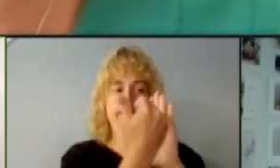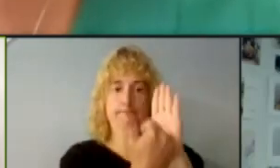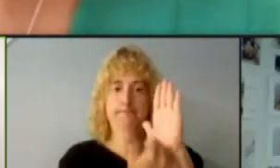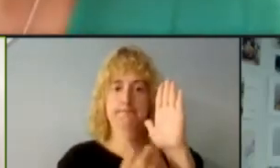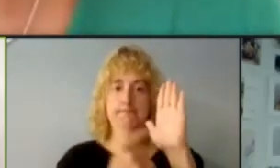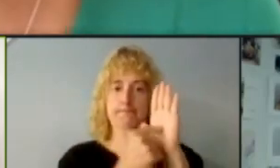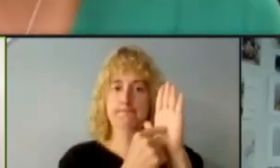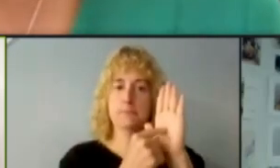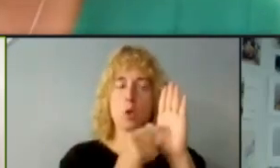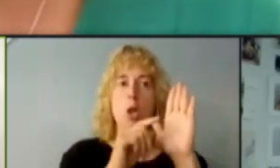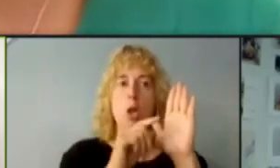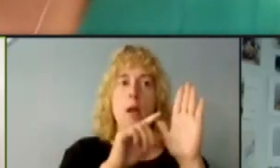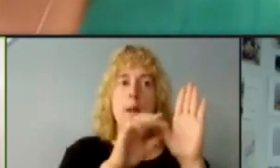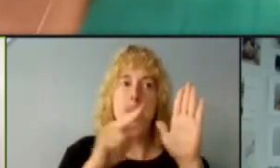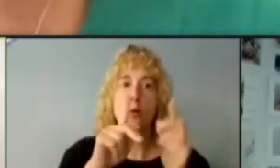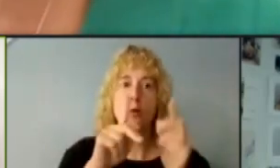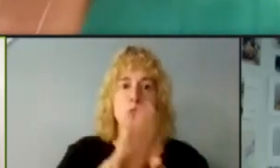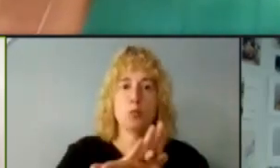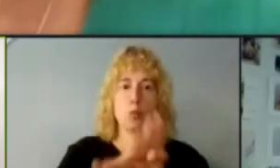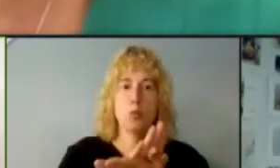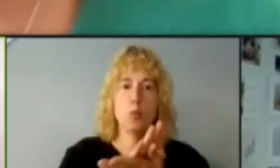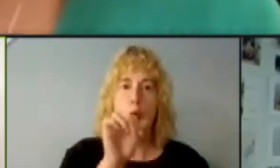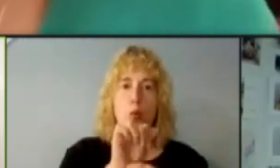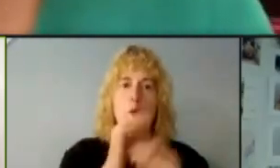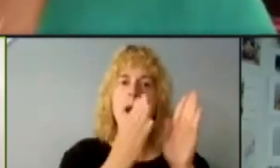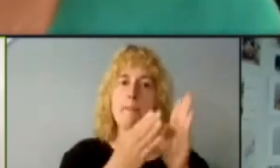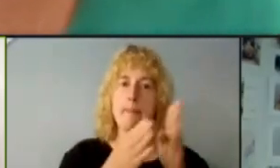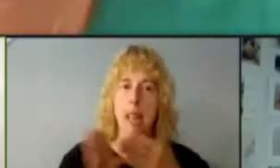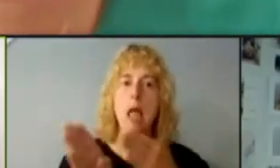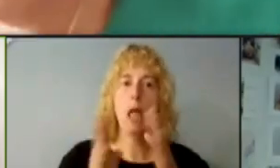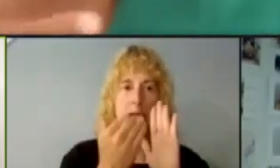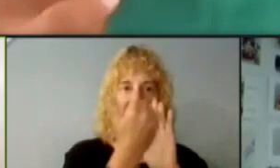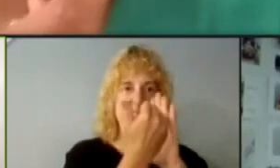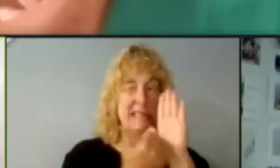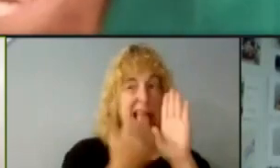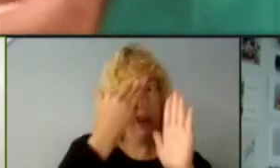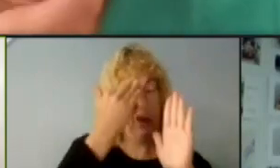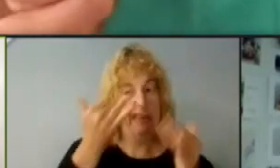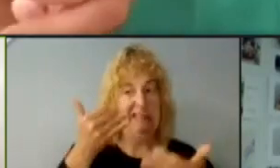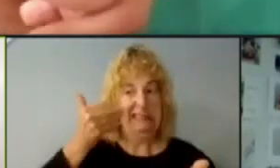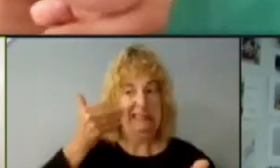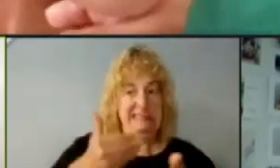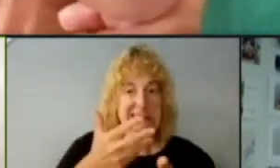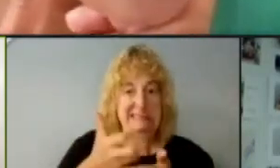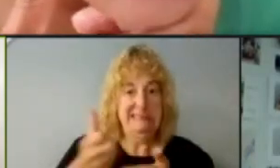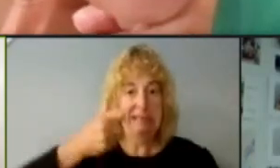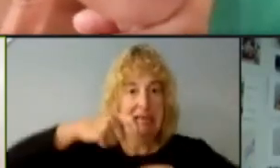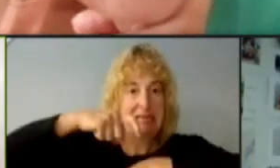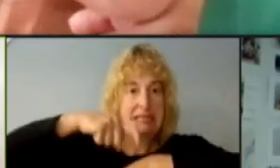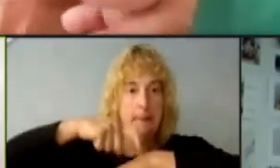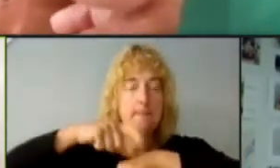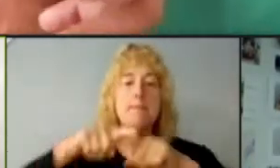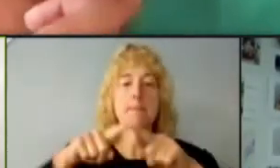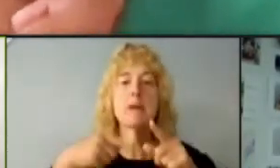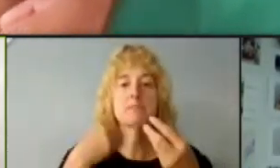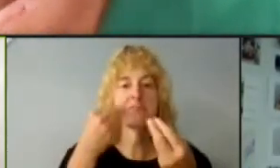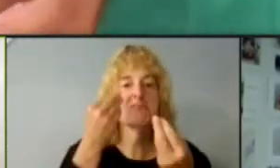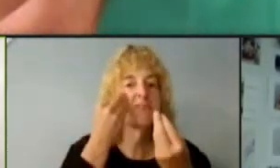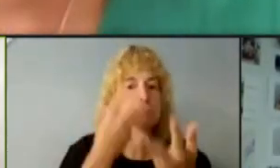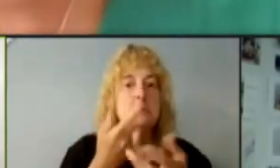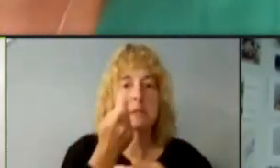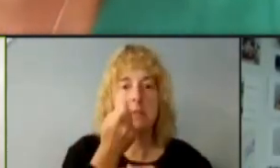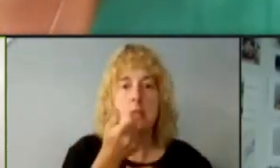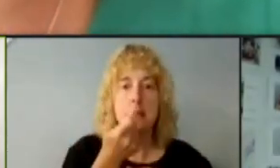work plan. But let me just kind of give you a couple different scenarios. I know we're running out of time, but I think your question was if a